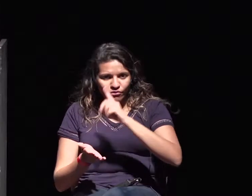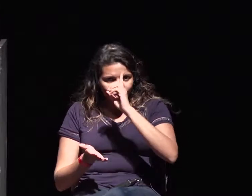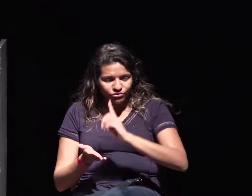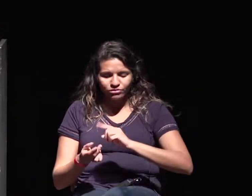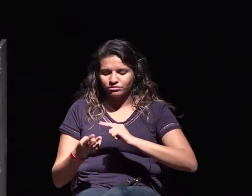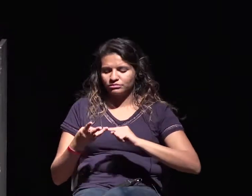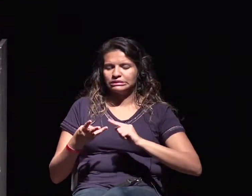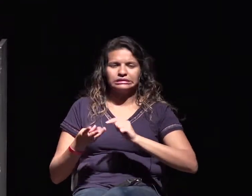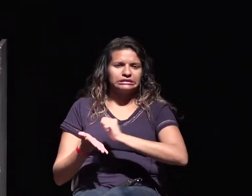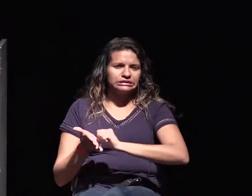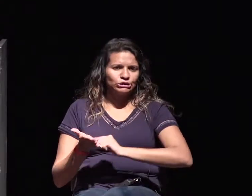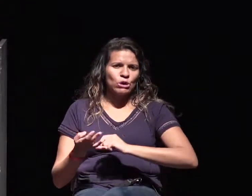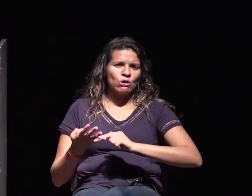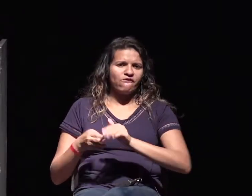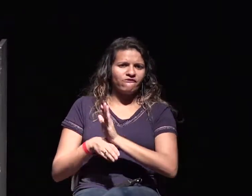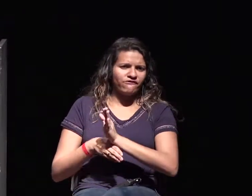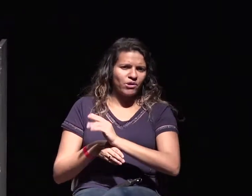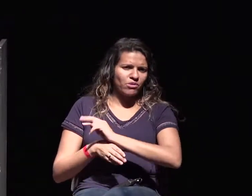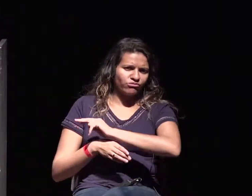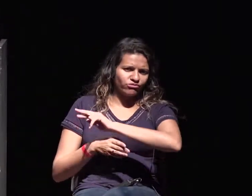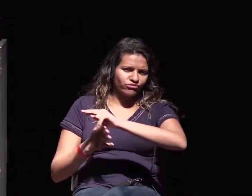repertoire.